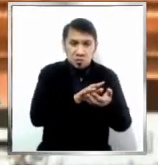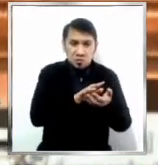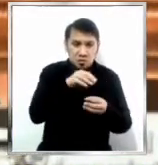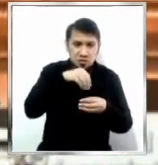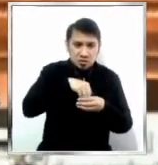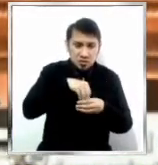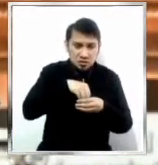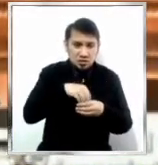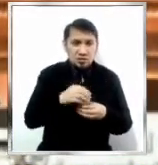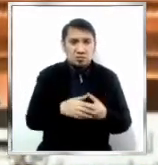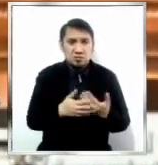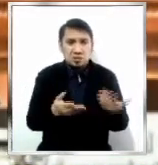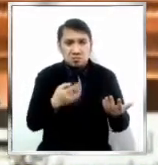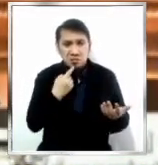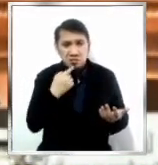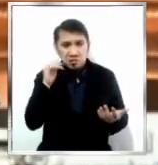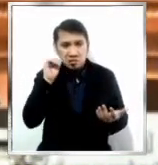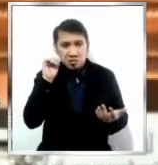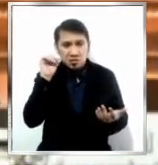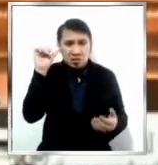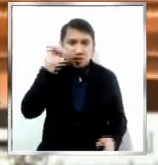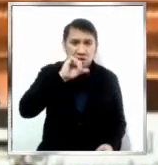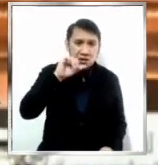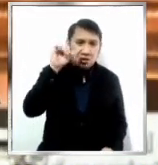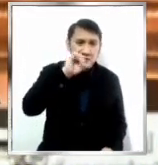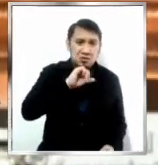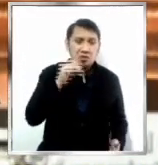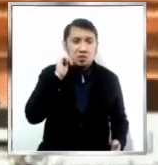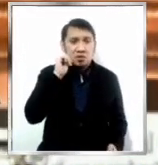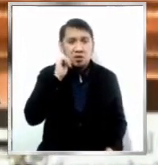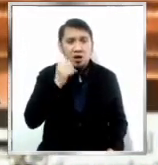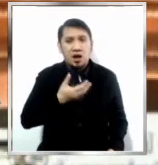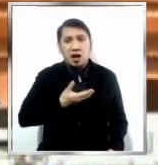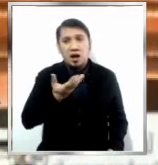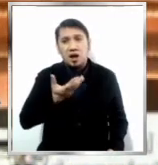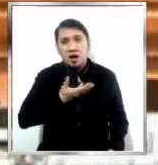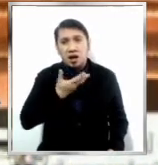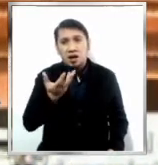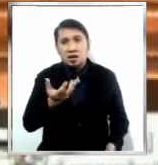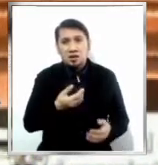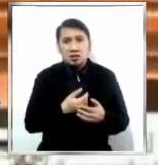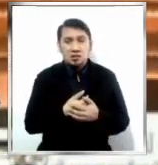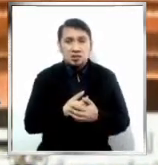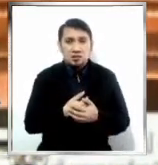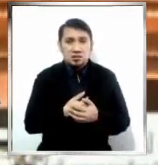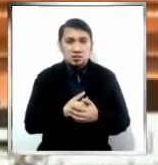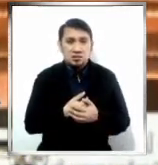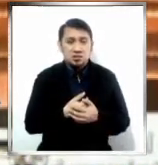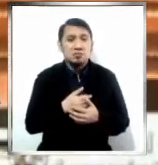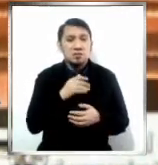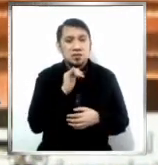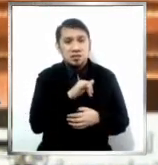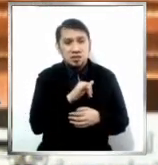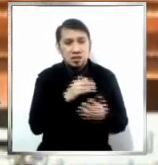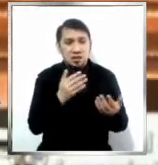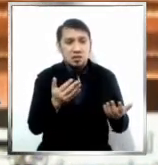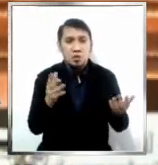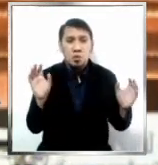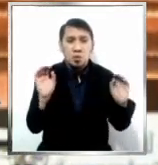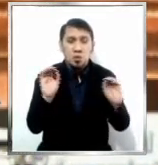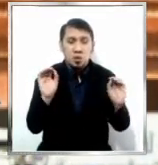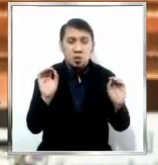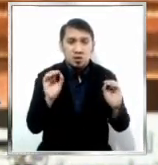Parang lasing, araw-araw, nagsisigaw. So, yung presumption, kasi wala namang